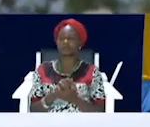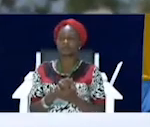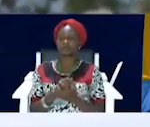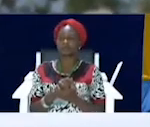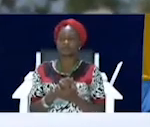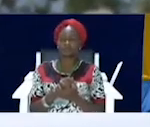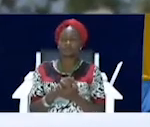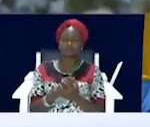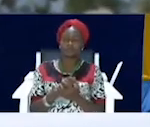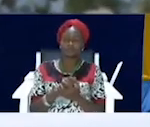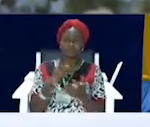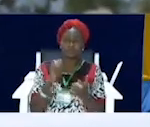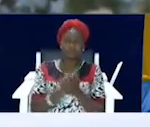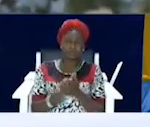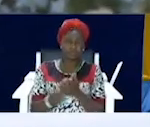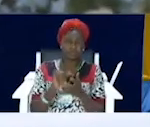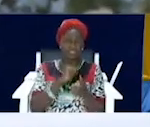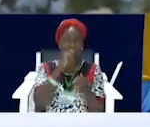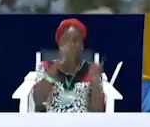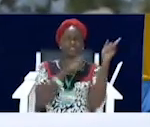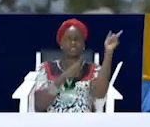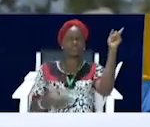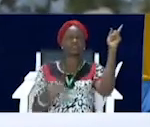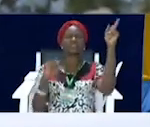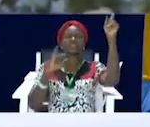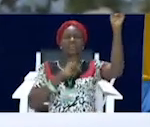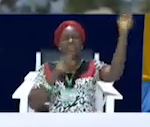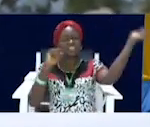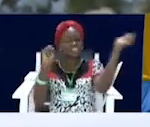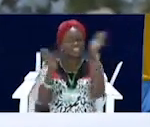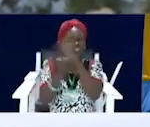He says, I am the Lord, I change not.